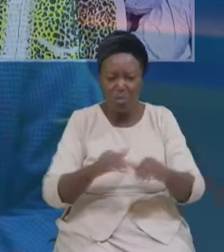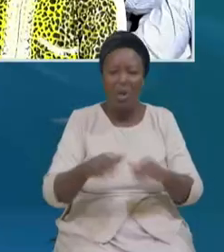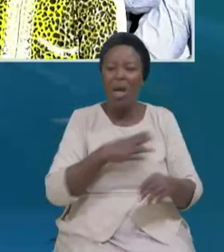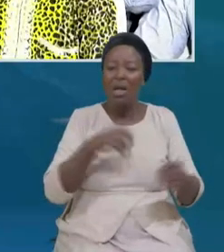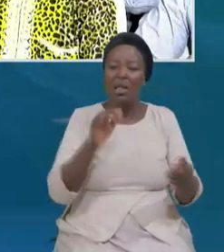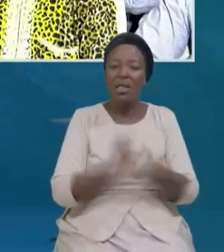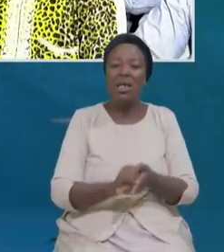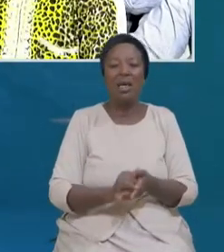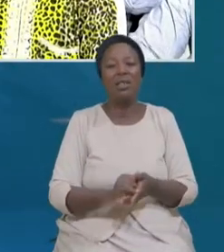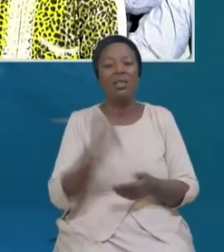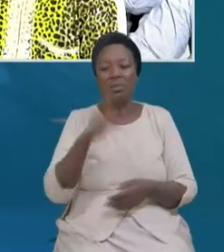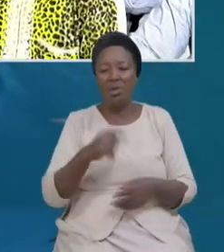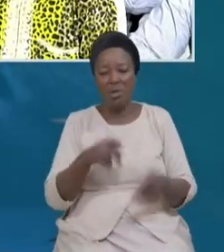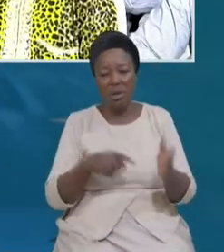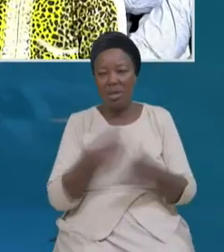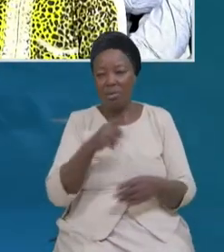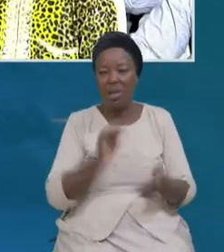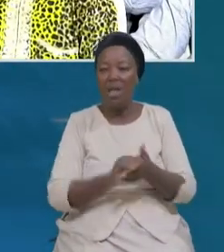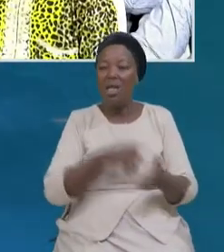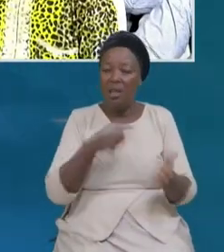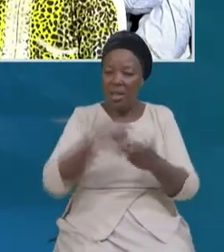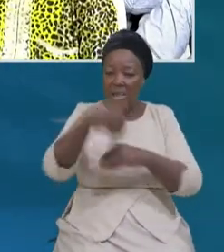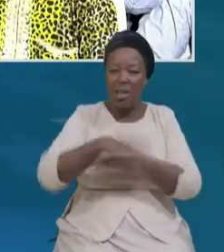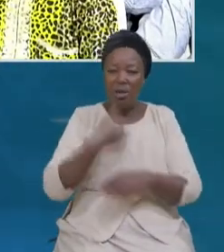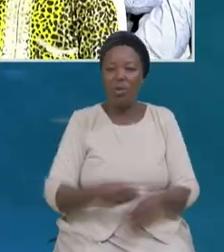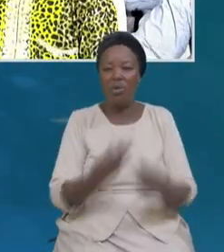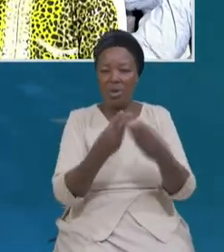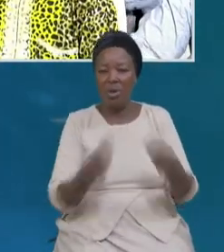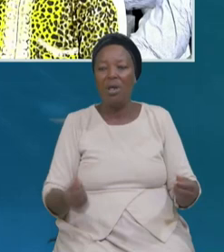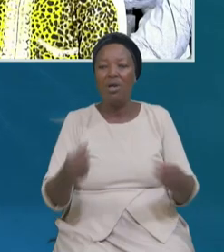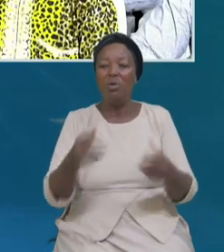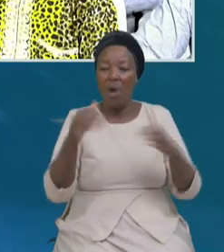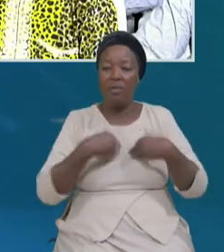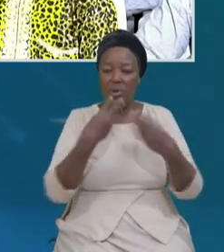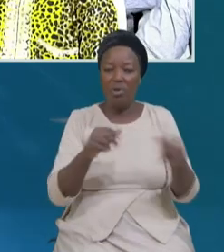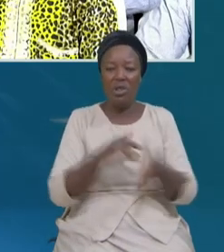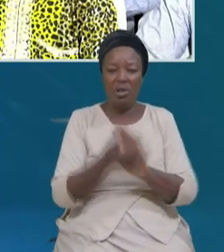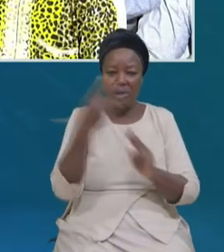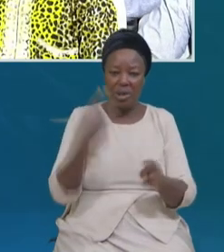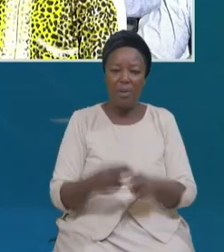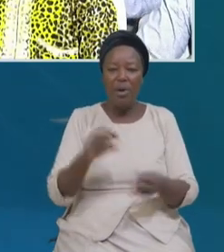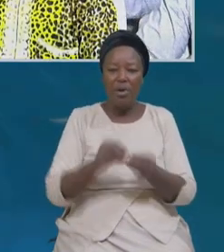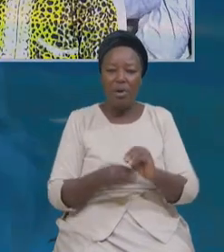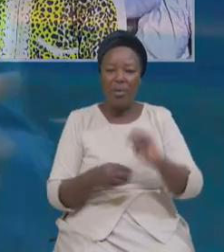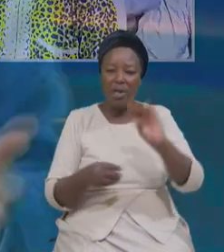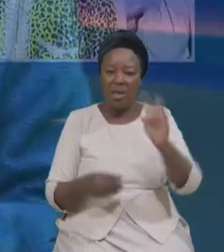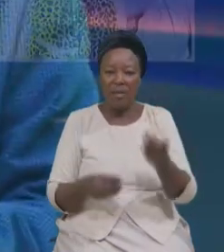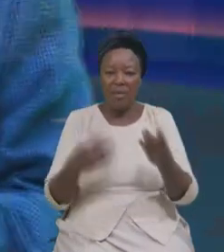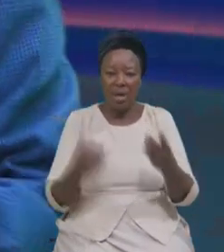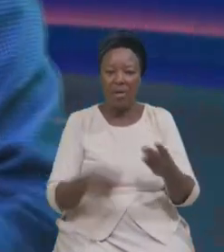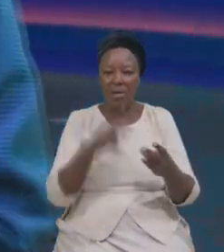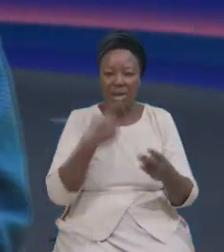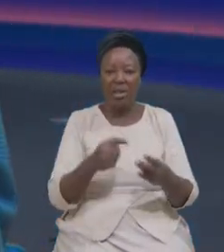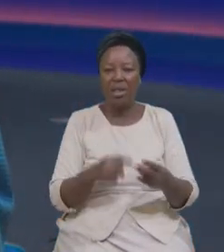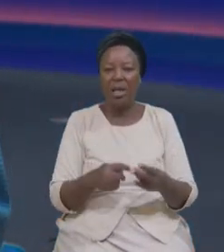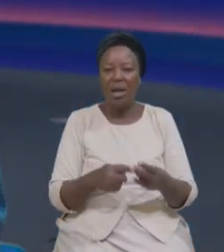sea. Number seven now. Number seven, the boldness of lawlessness. You see this, the